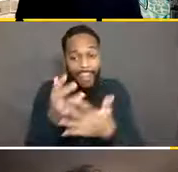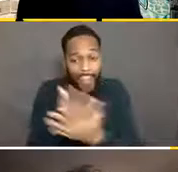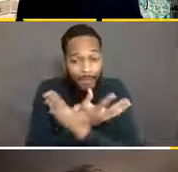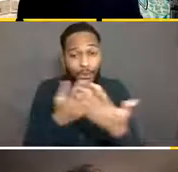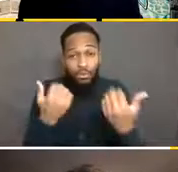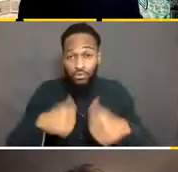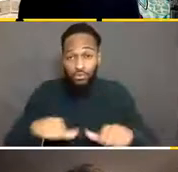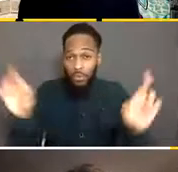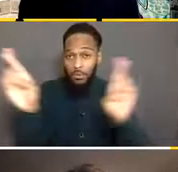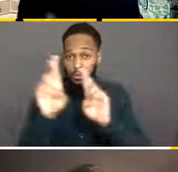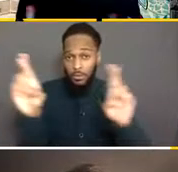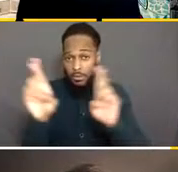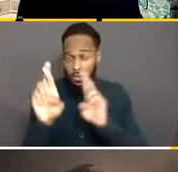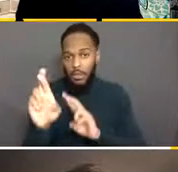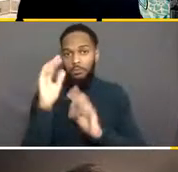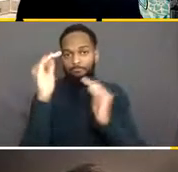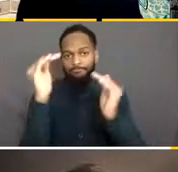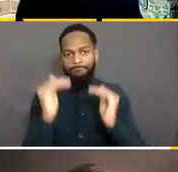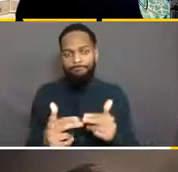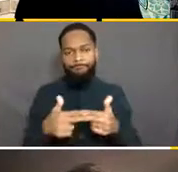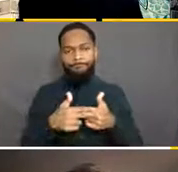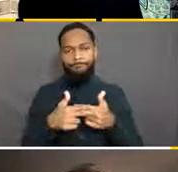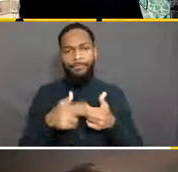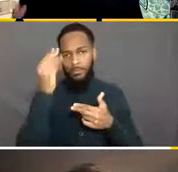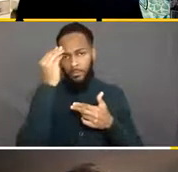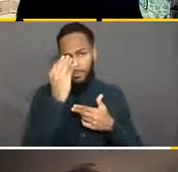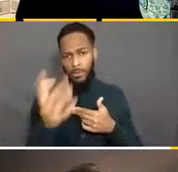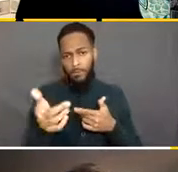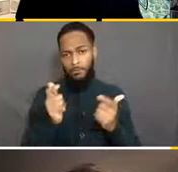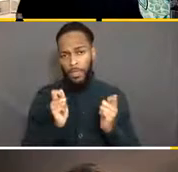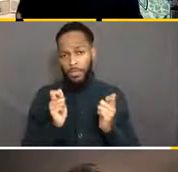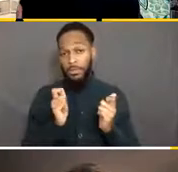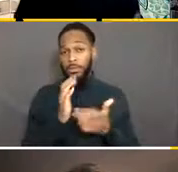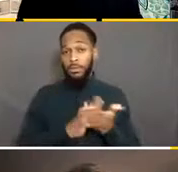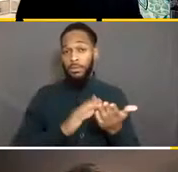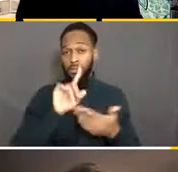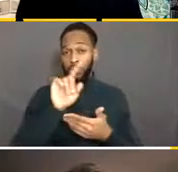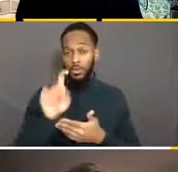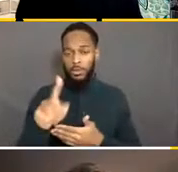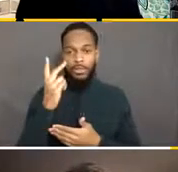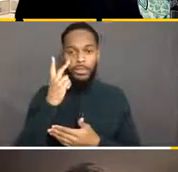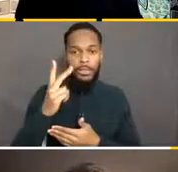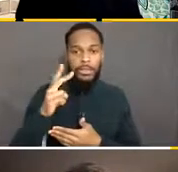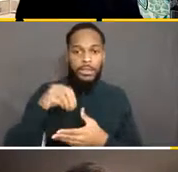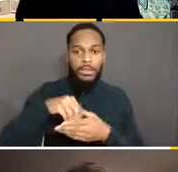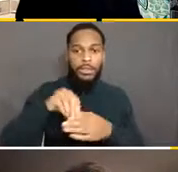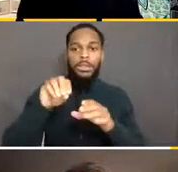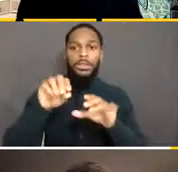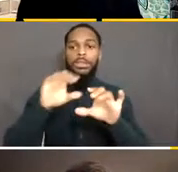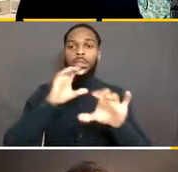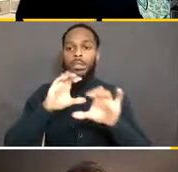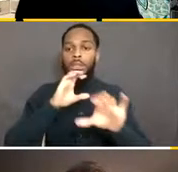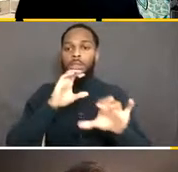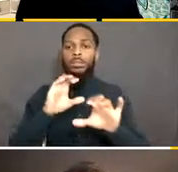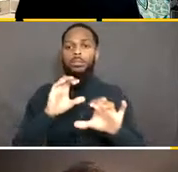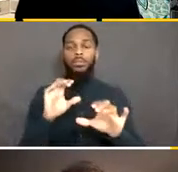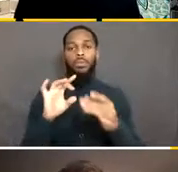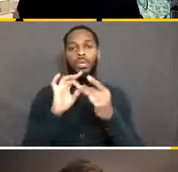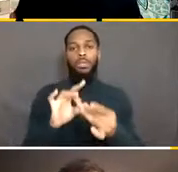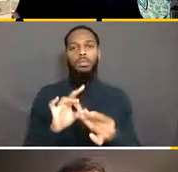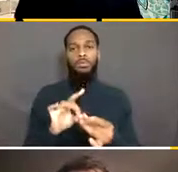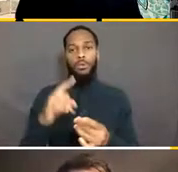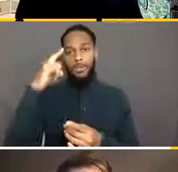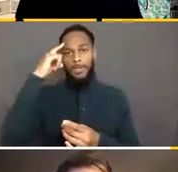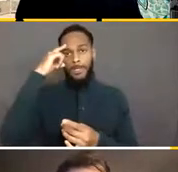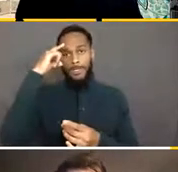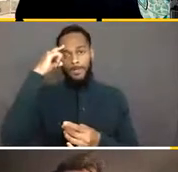next slide, I just wanted to quickly say, some of the questions in the chat were really speaking to mental health. And